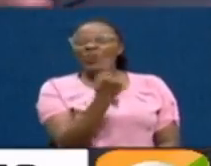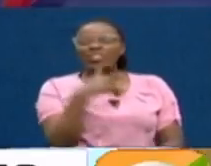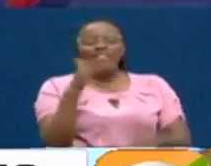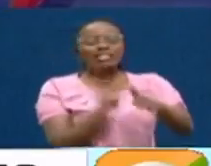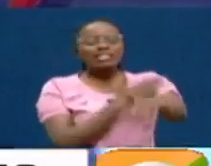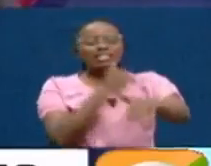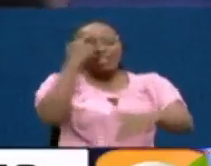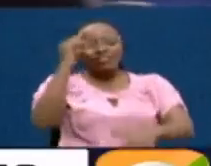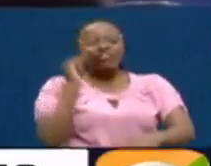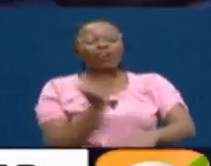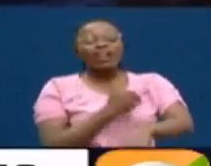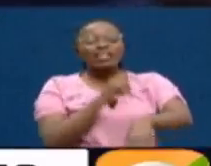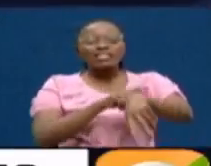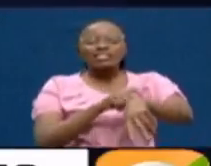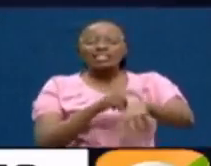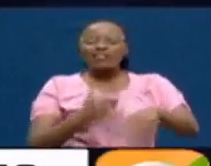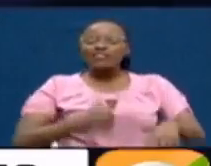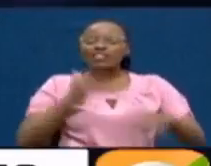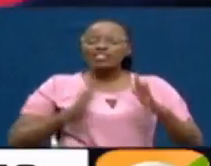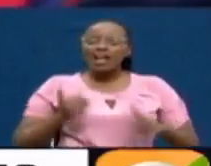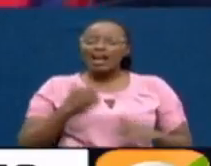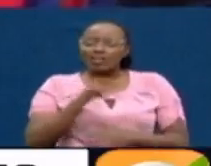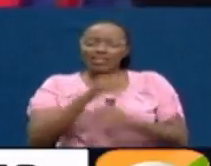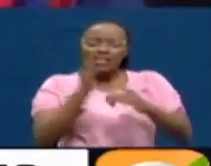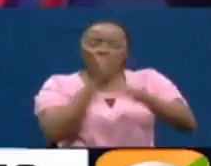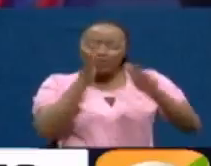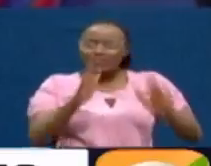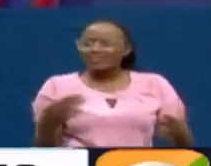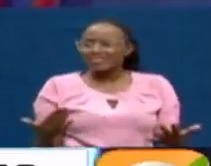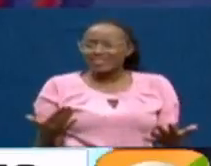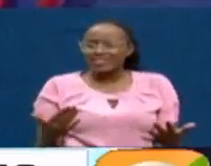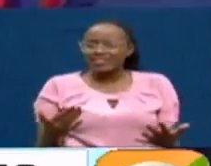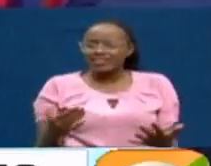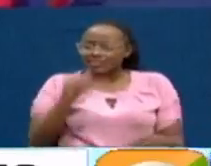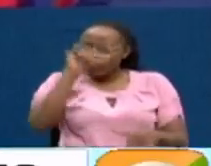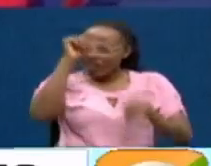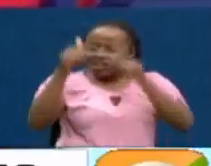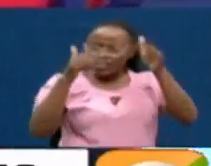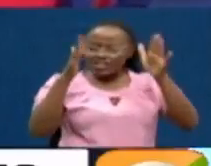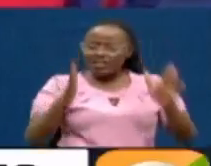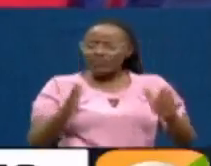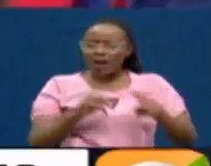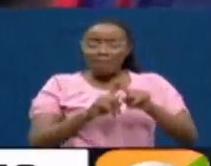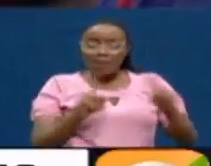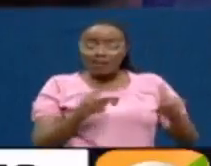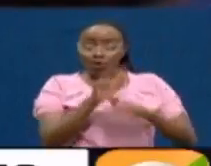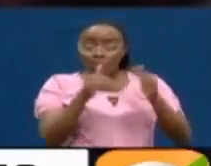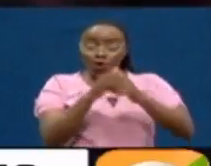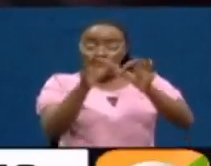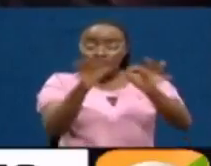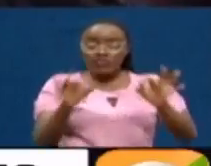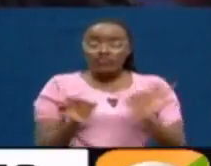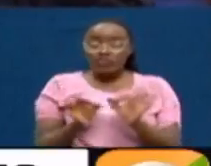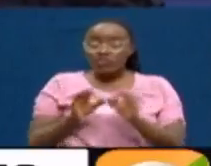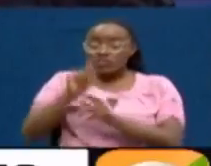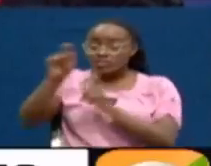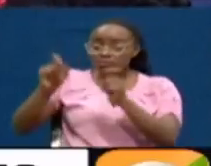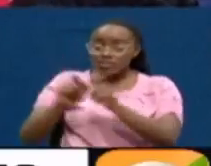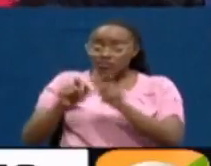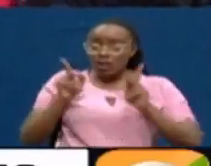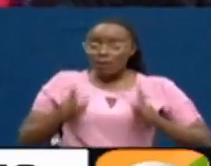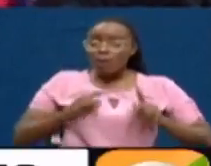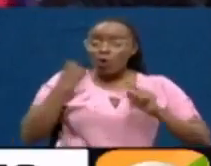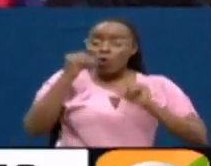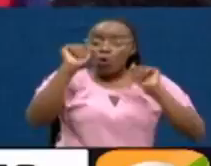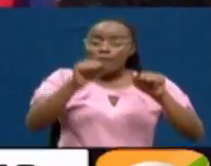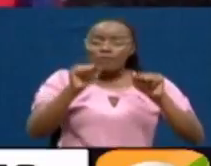three? What is that? It's a musician, it's a creative, all right? But the thing is, all these families have got those particular people who we can